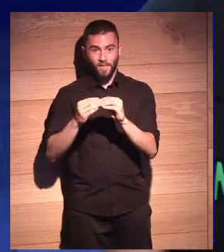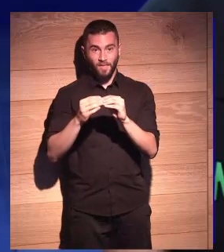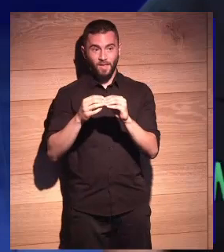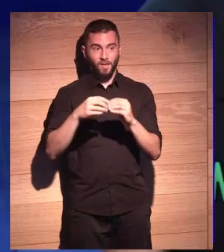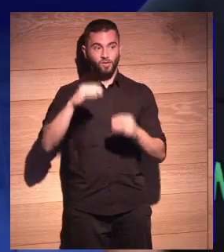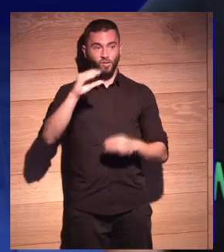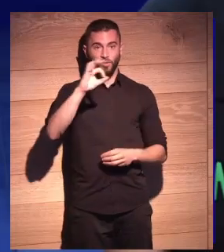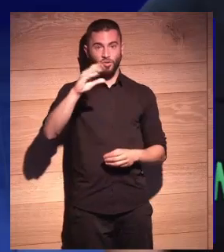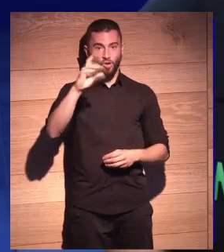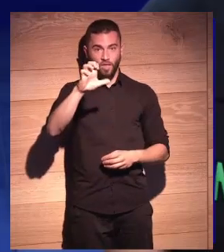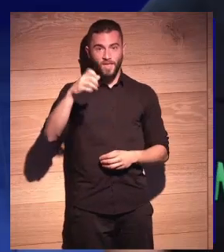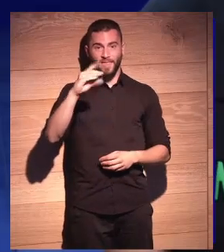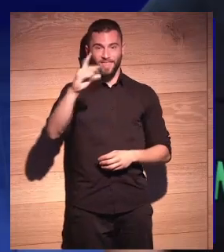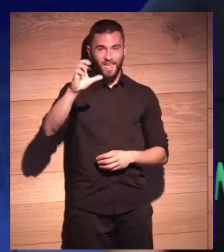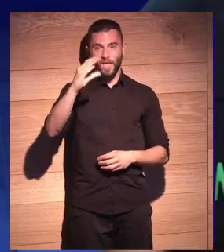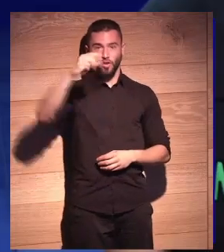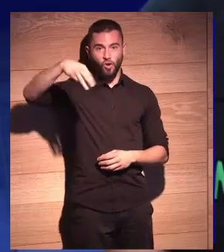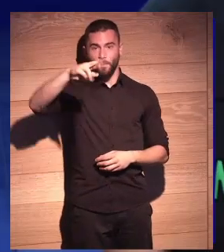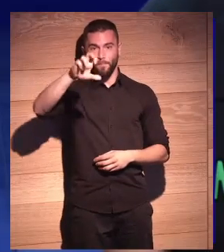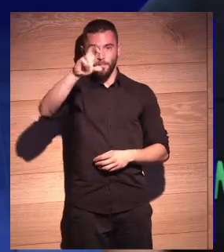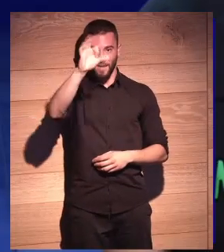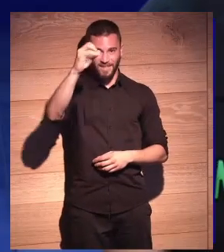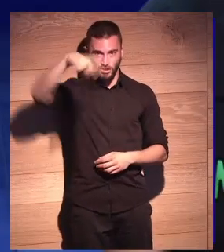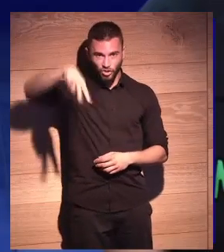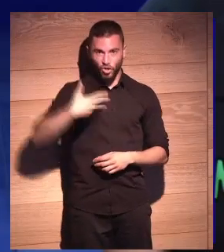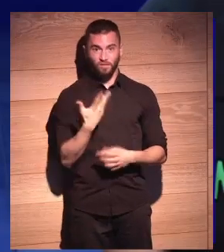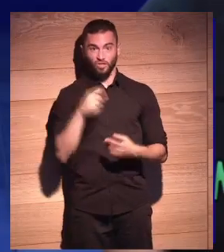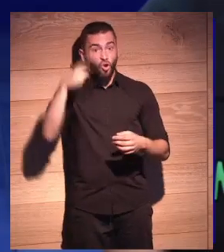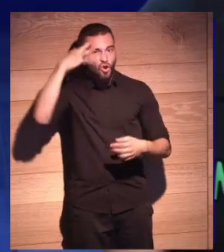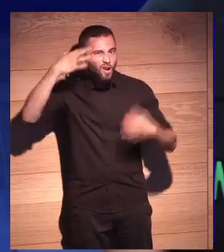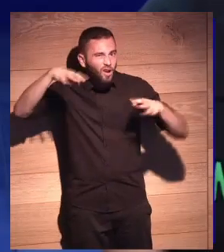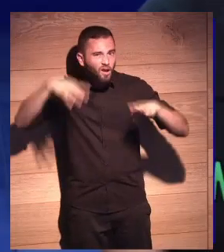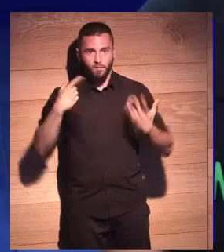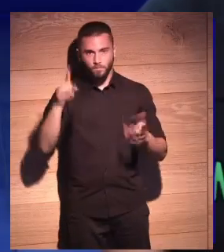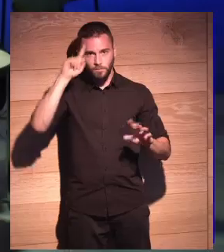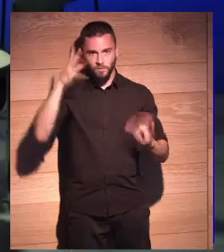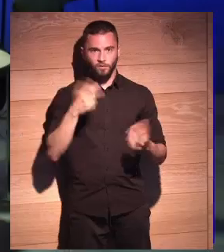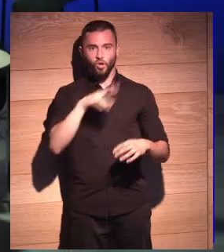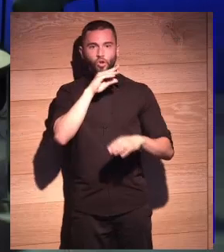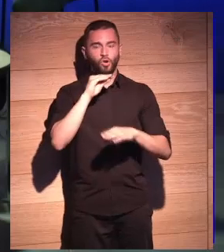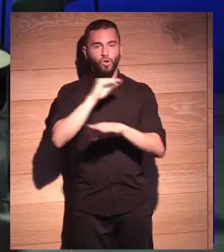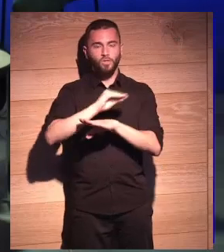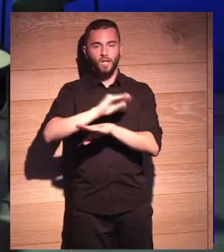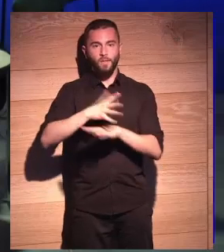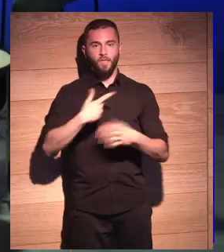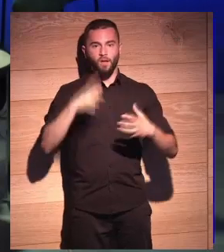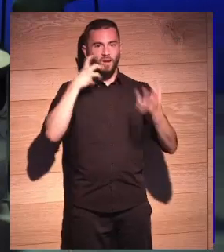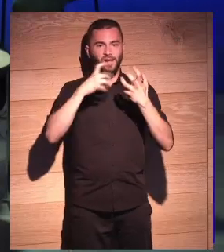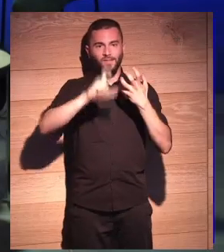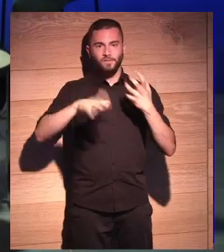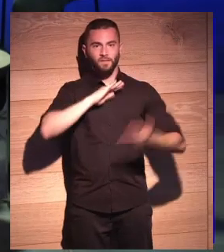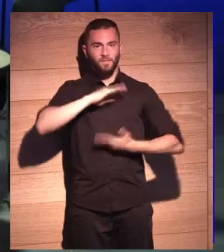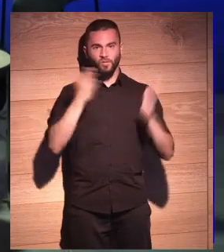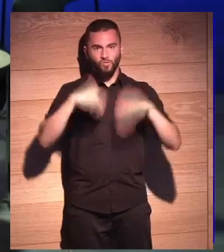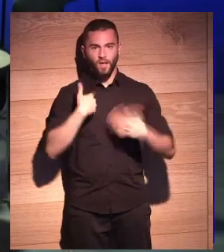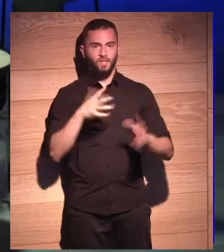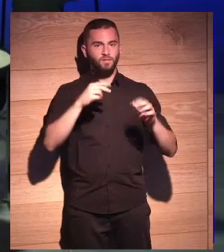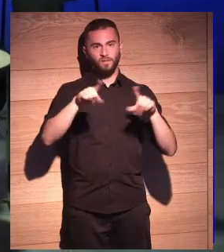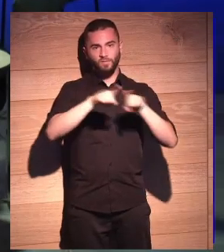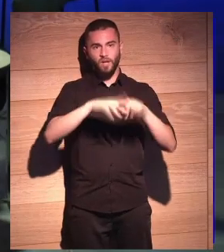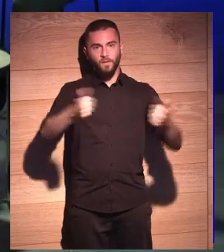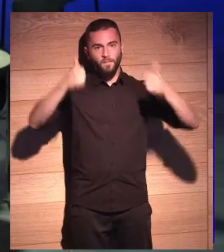know what a compression codec is. So the artist has not the little bit of preservation. I say again and again that it's a